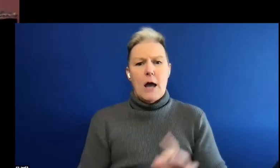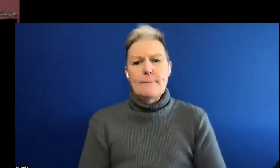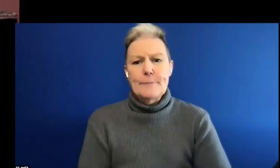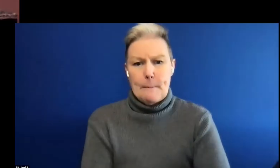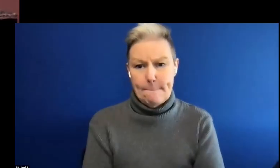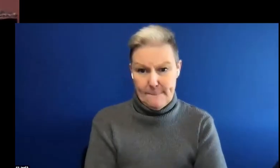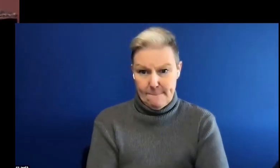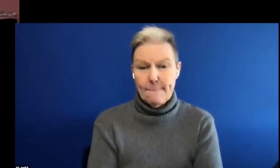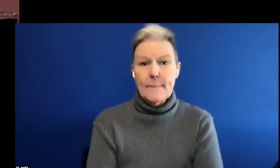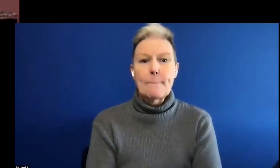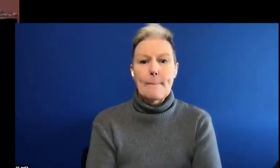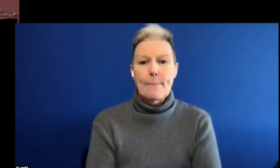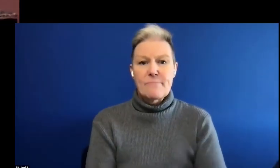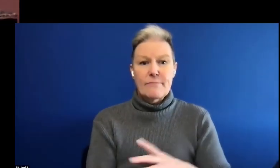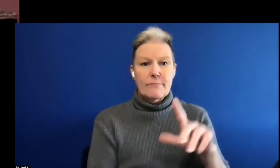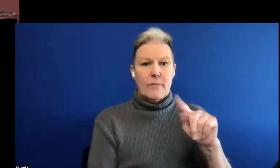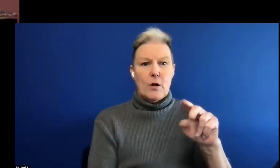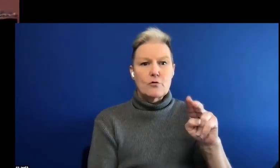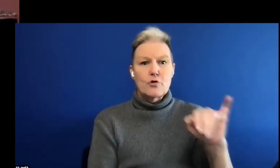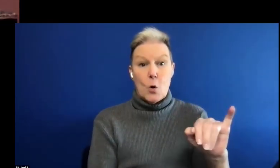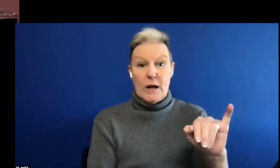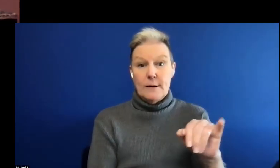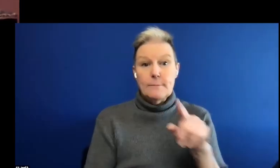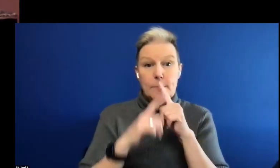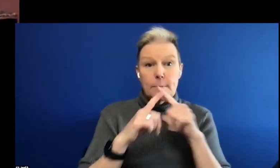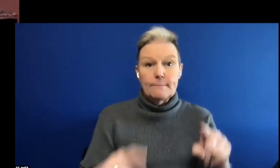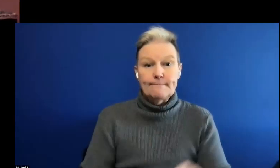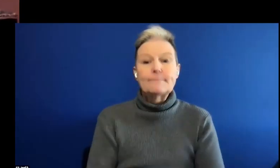fine. Tony, go ahead and unmute yourself.